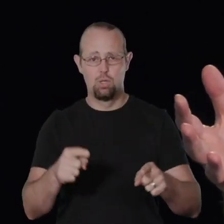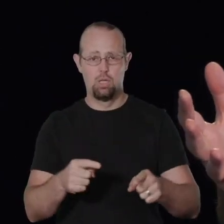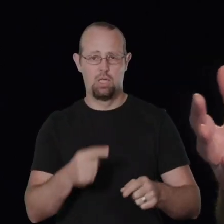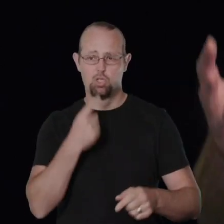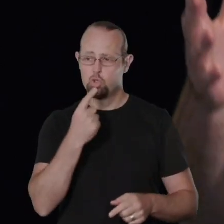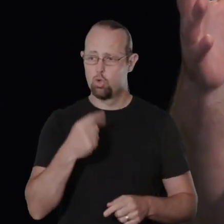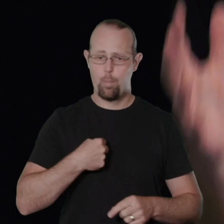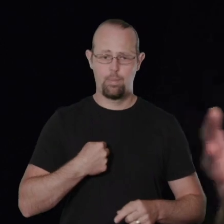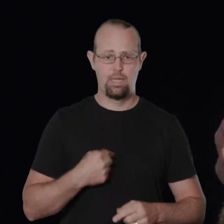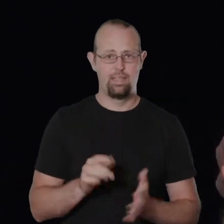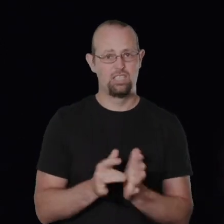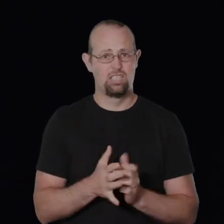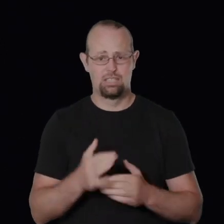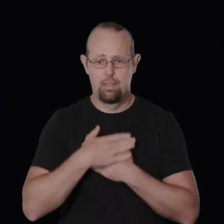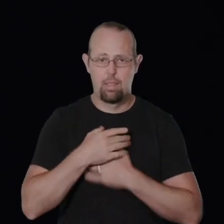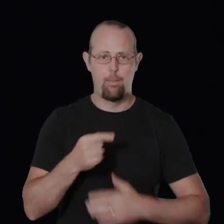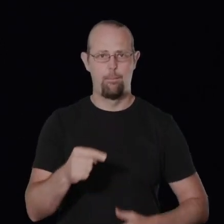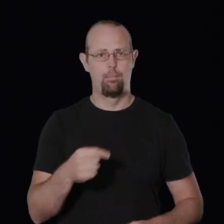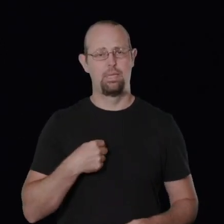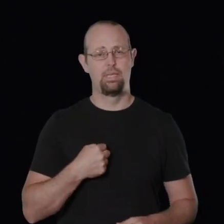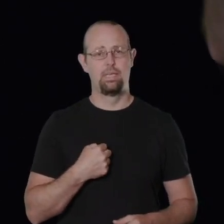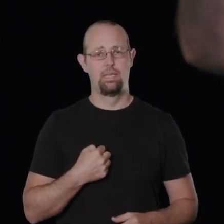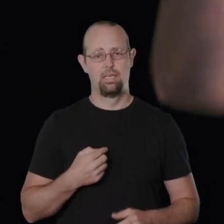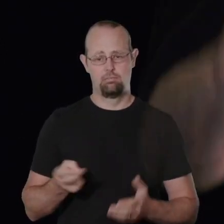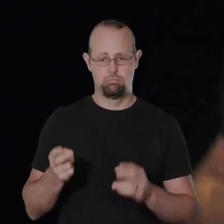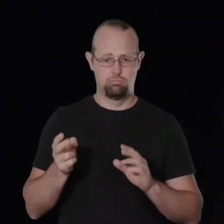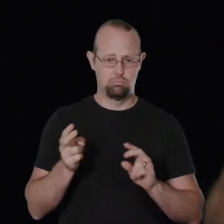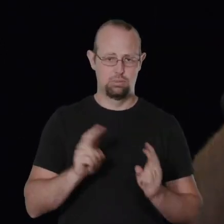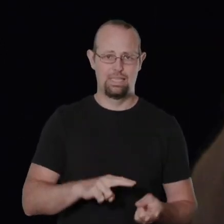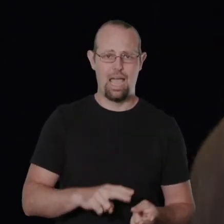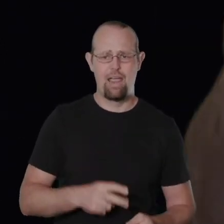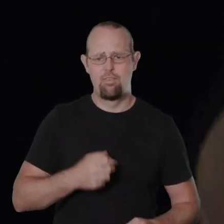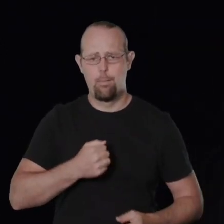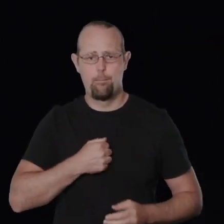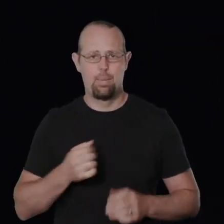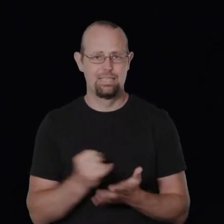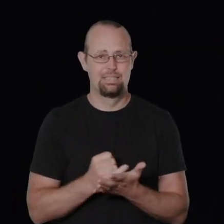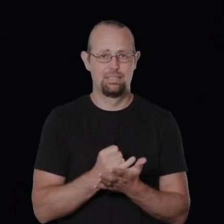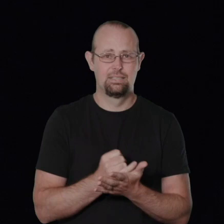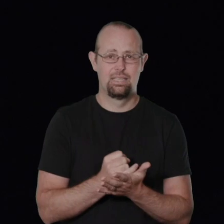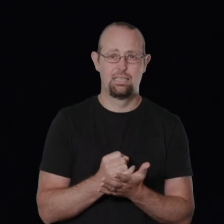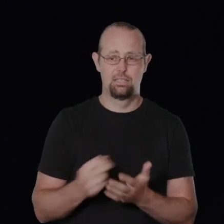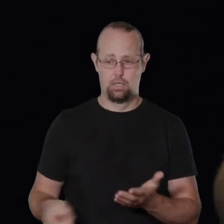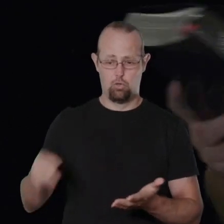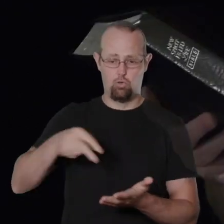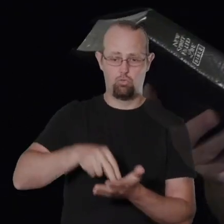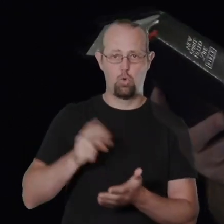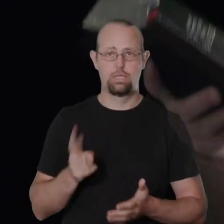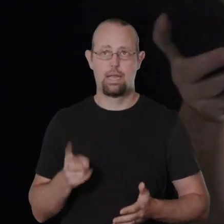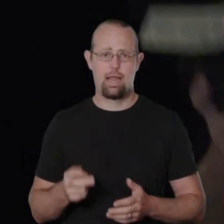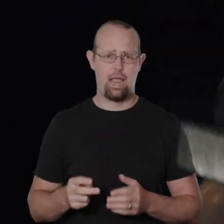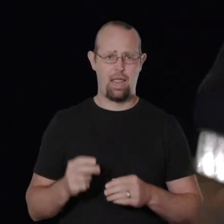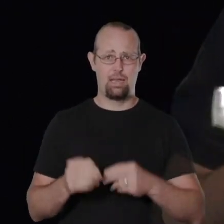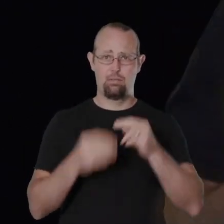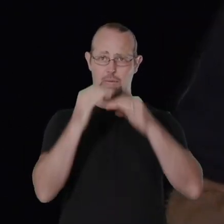sins, that he was resurrected 3 days later, and that he now lives in heaven, praying and interceding for me, and that the Holy Spirit